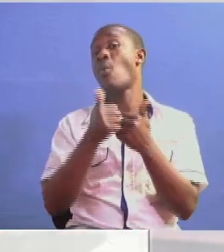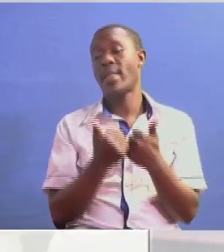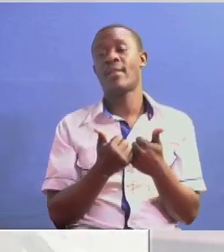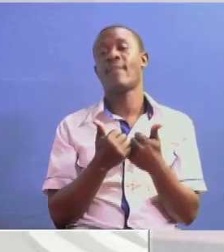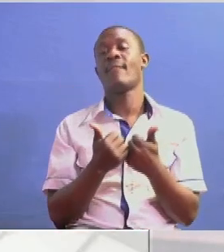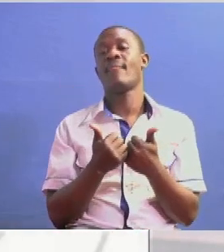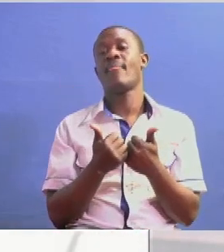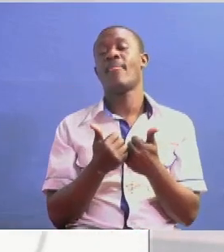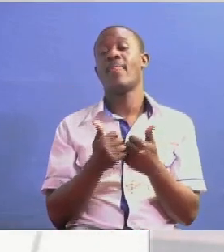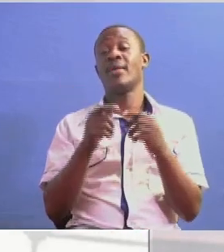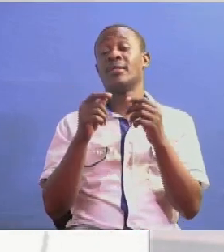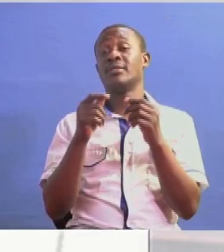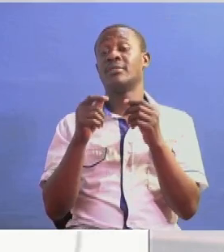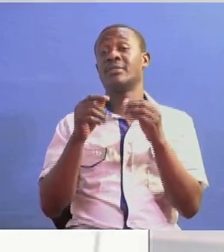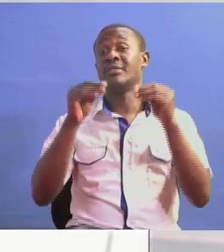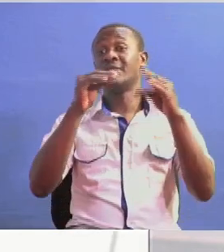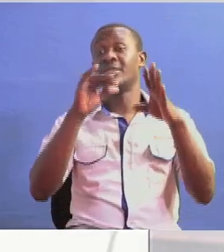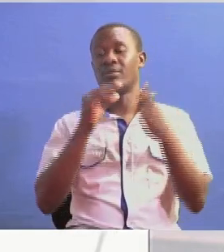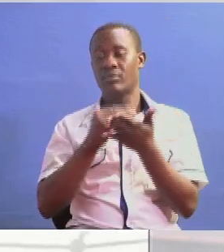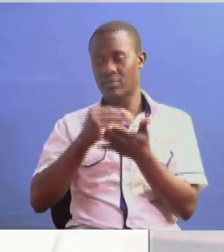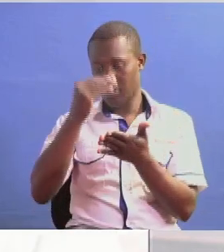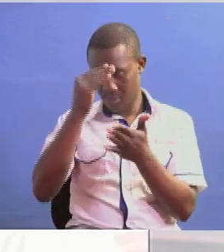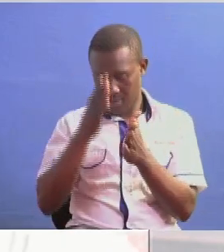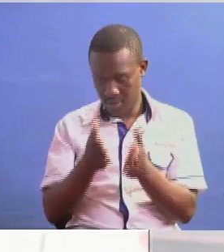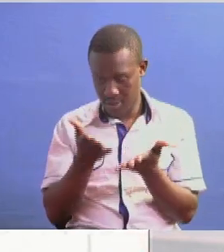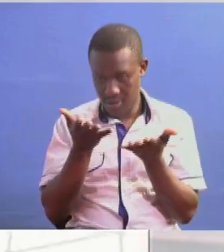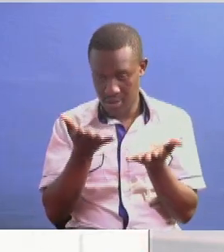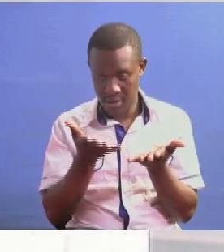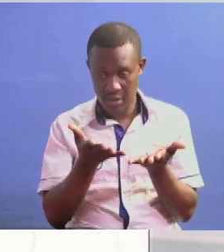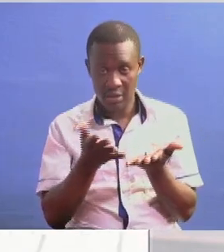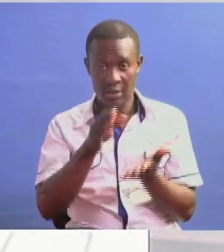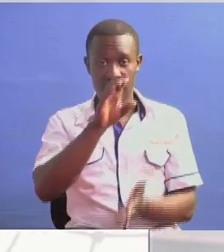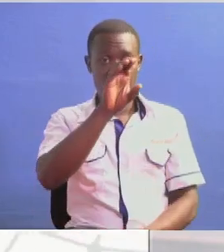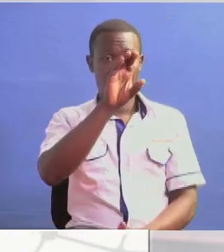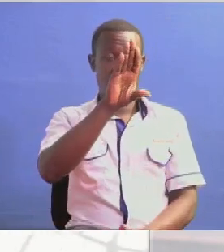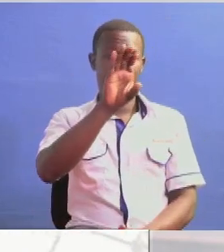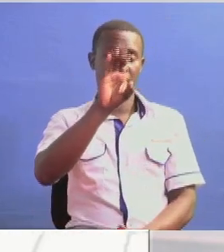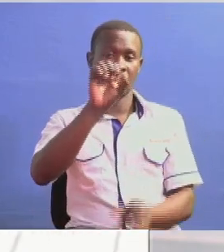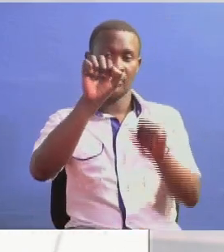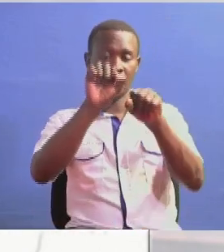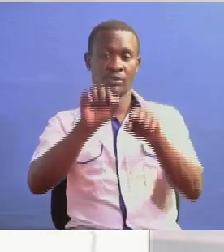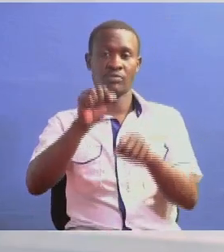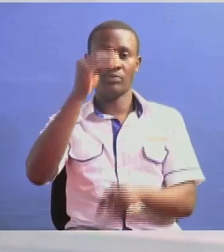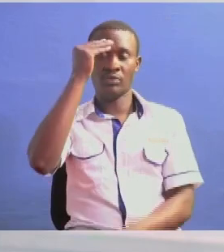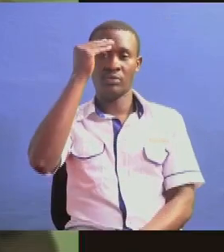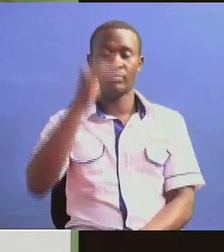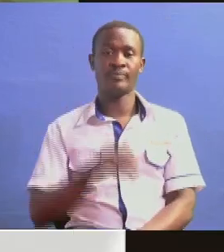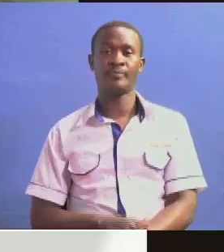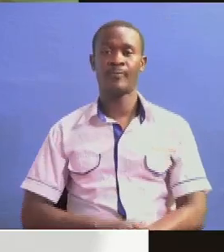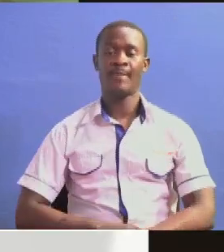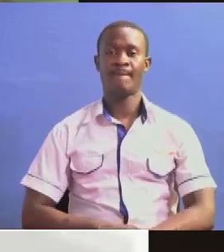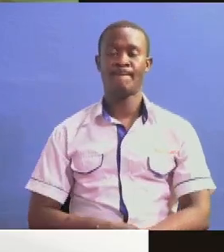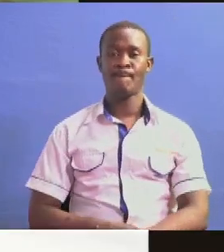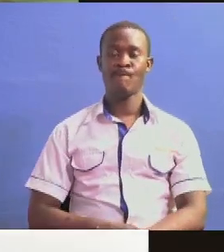actually handle, our learners in this, CBC system of education, Doc?